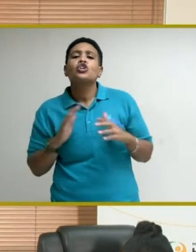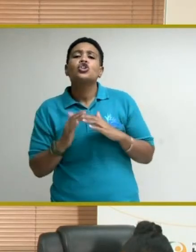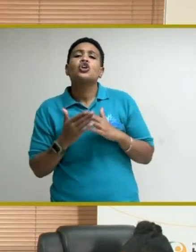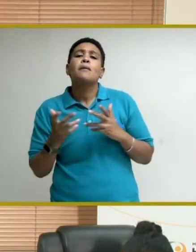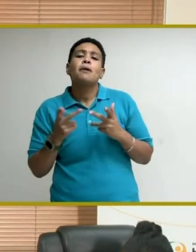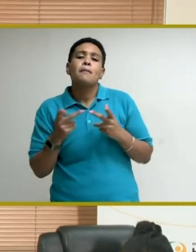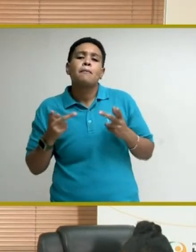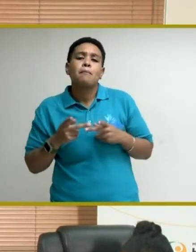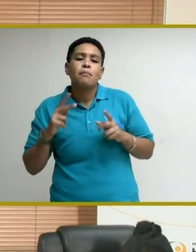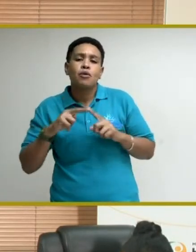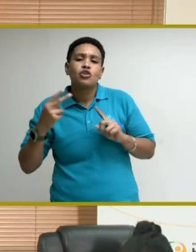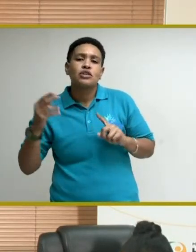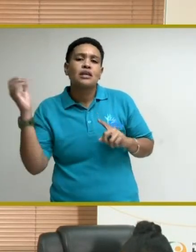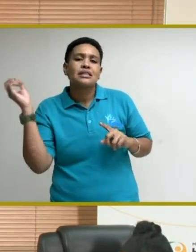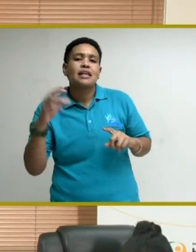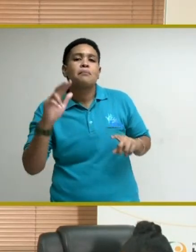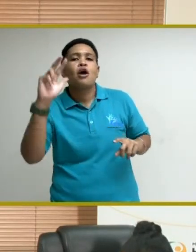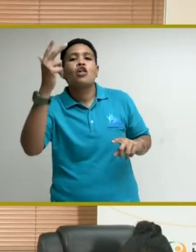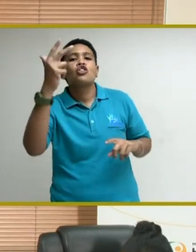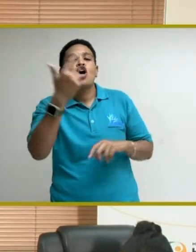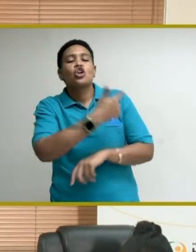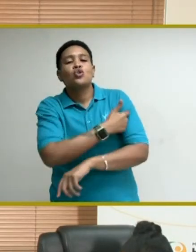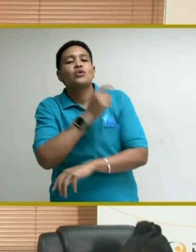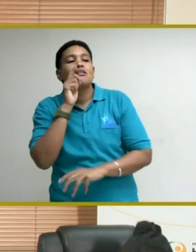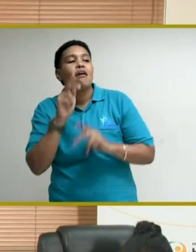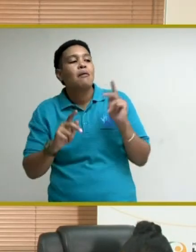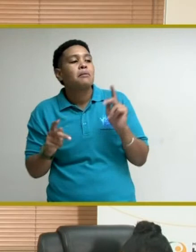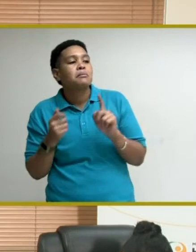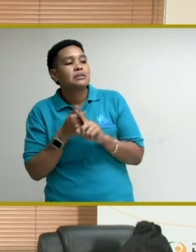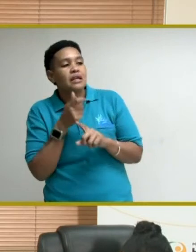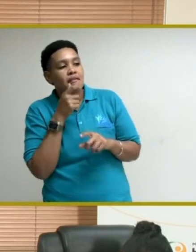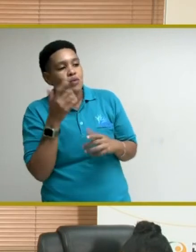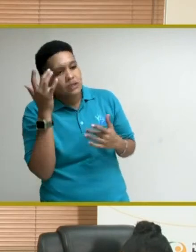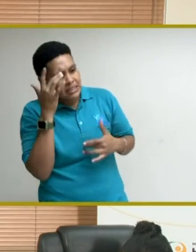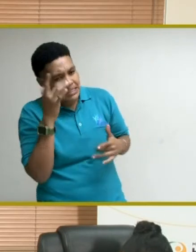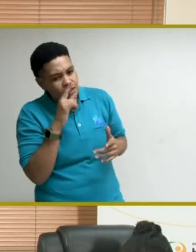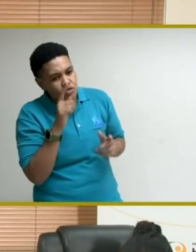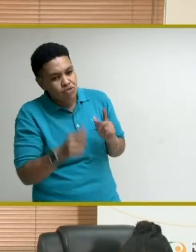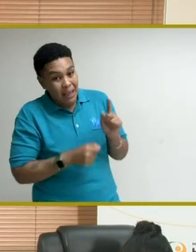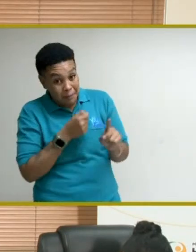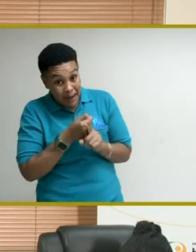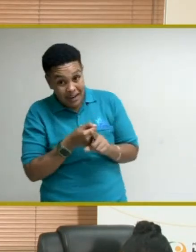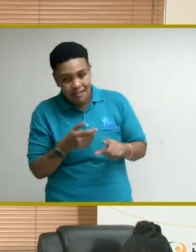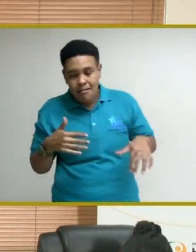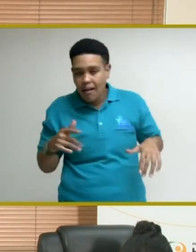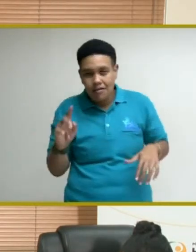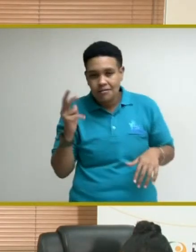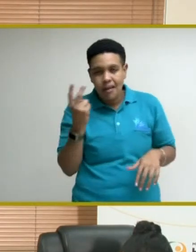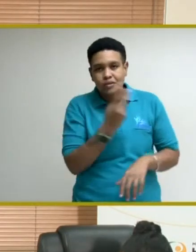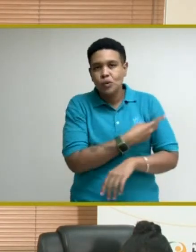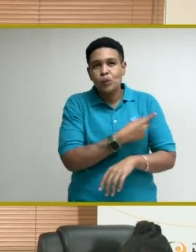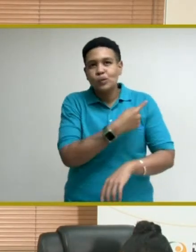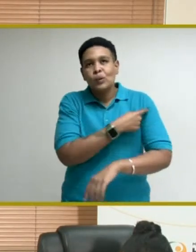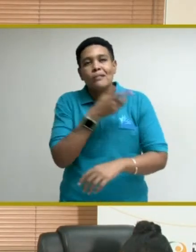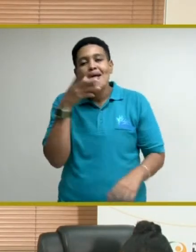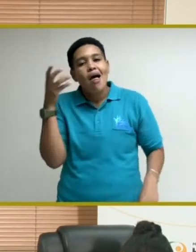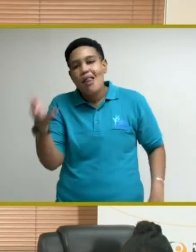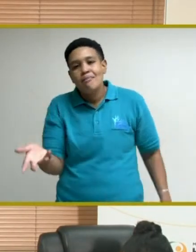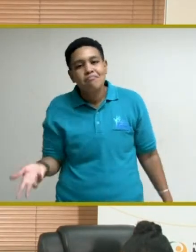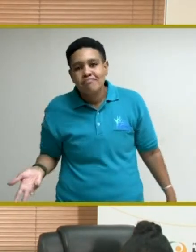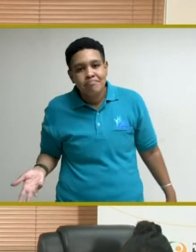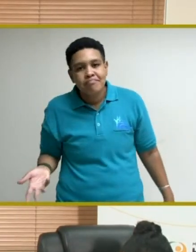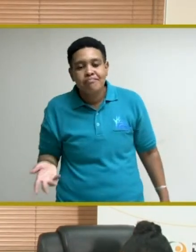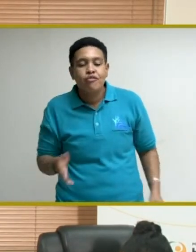on administering a 3rd dose for persons who are immunocompromised who may be affected by not being adequately protected by